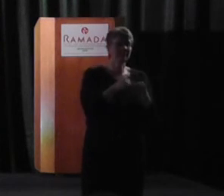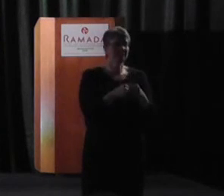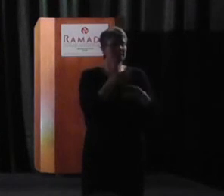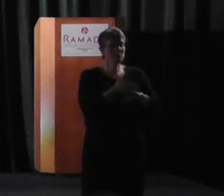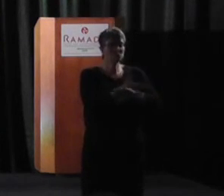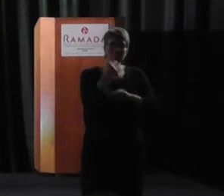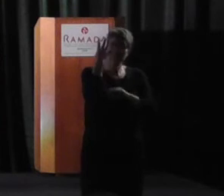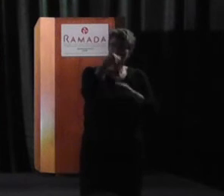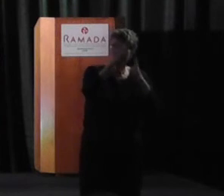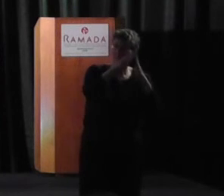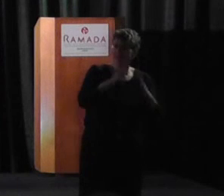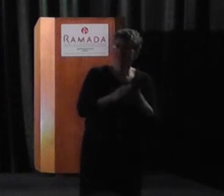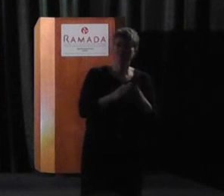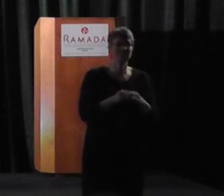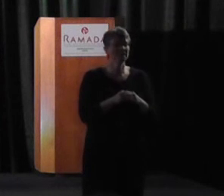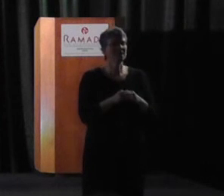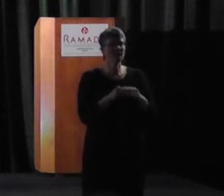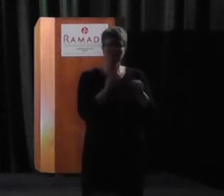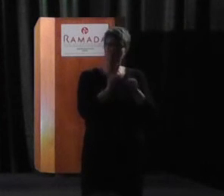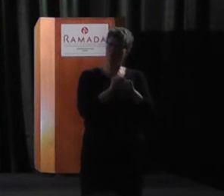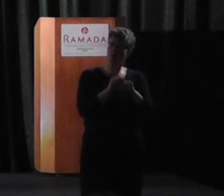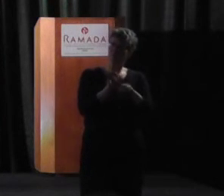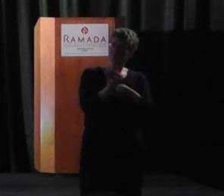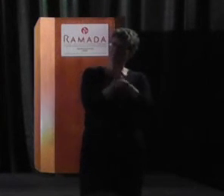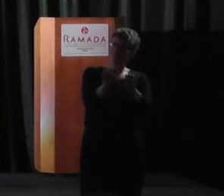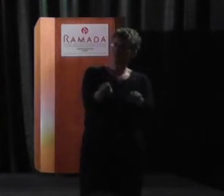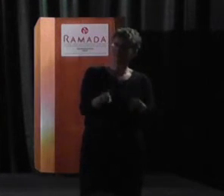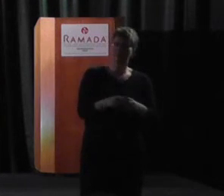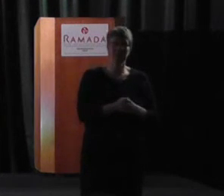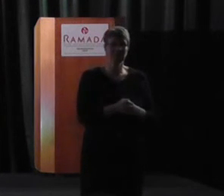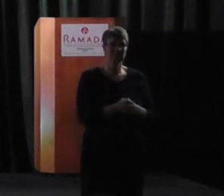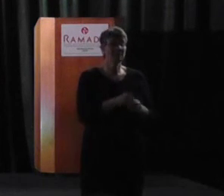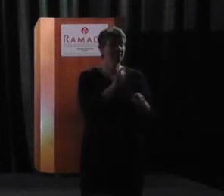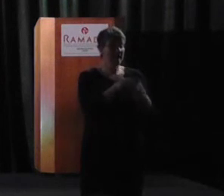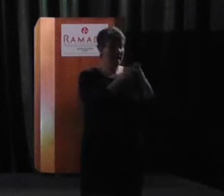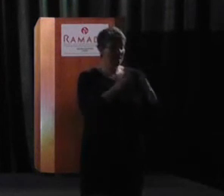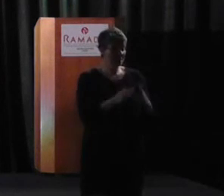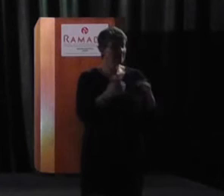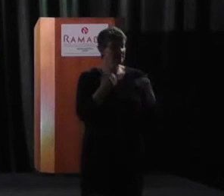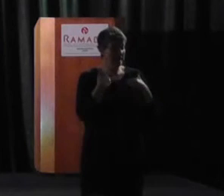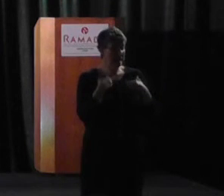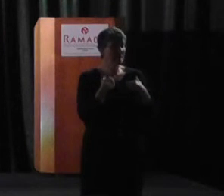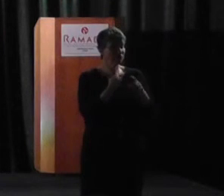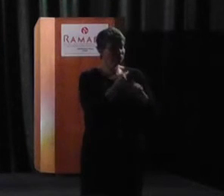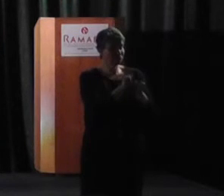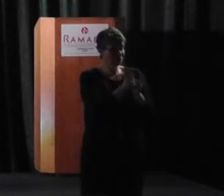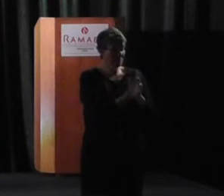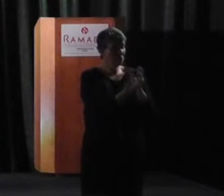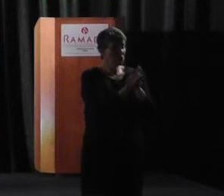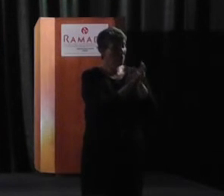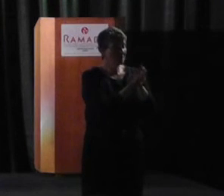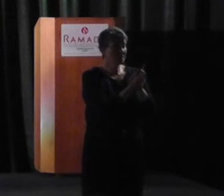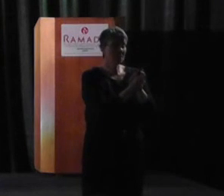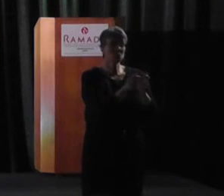styles. Extremely marketable because of limited supply, these homes are expected to increase in value as our